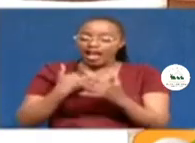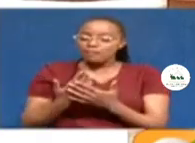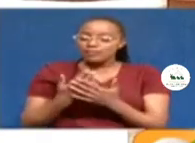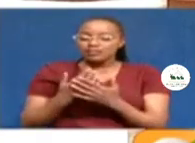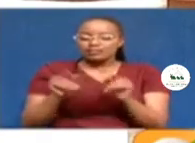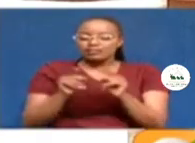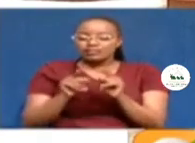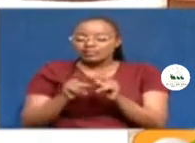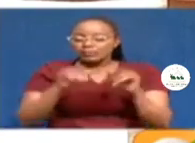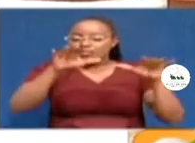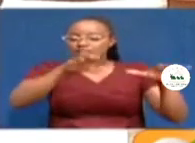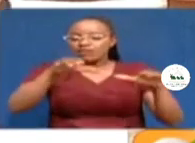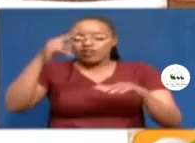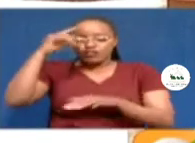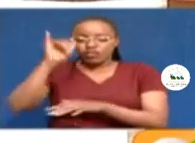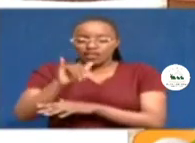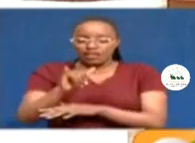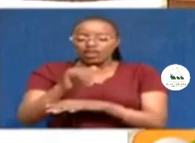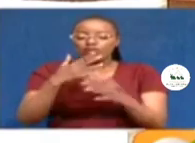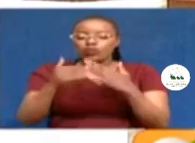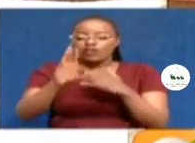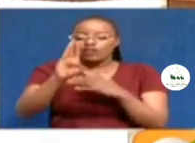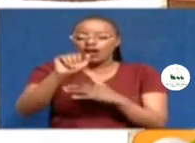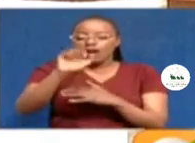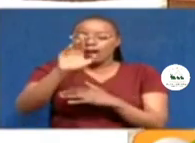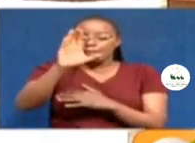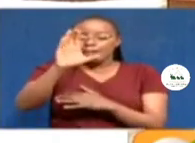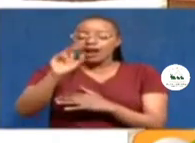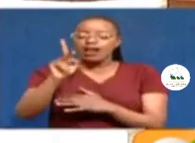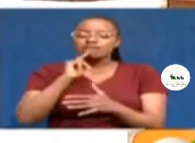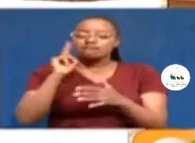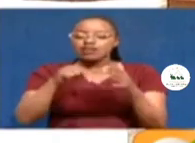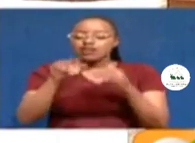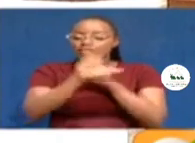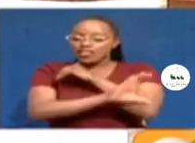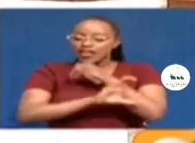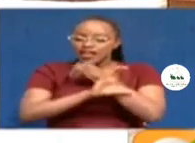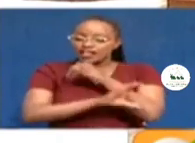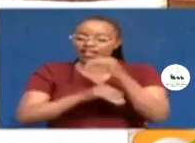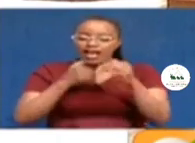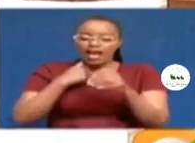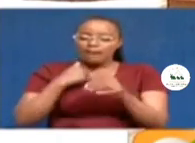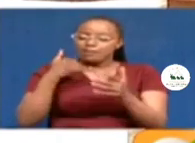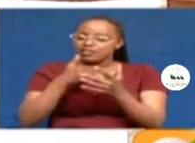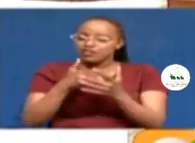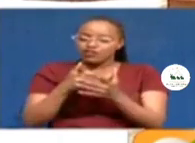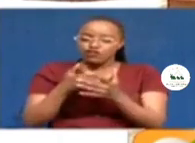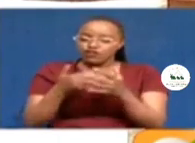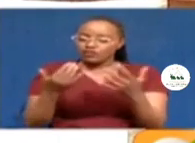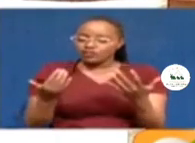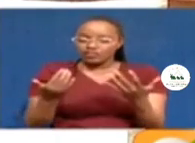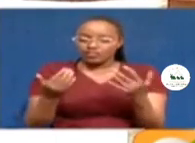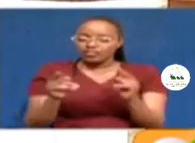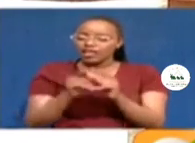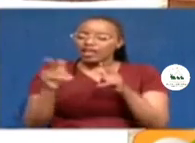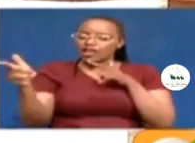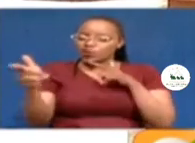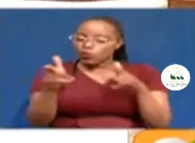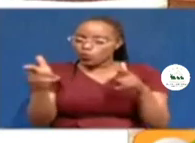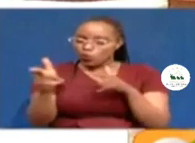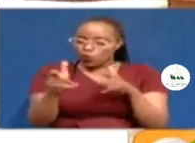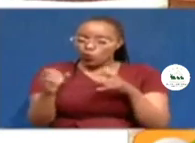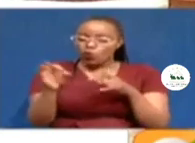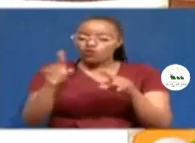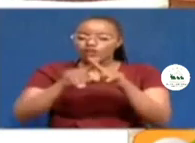it for the last 4 years. As Barack said a little earlier, this country has been engaged in wars